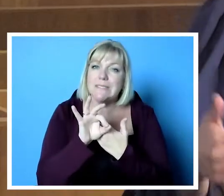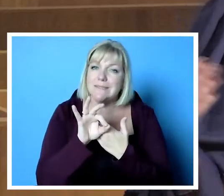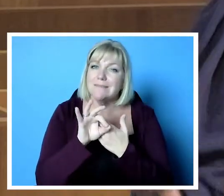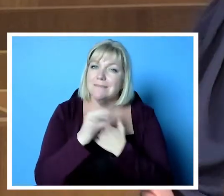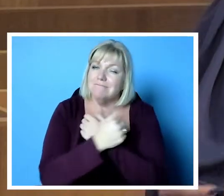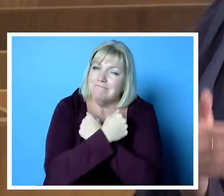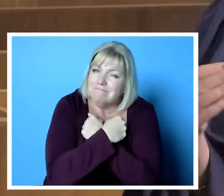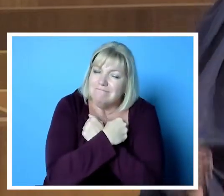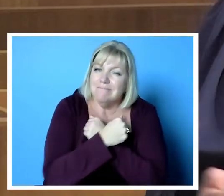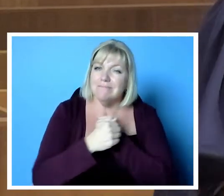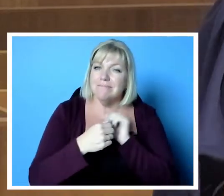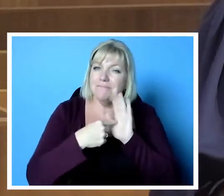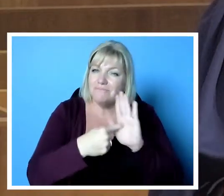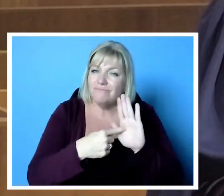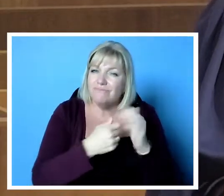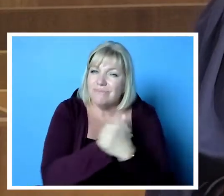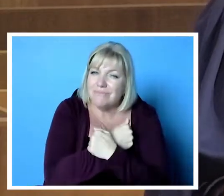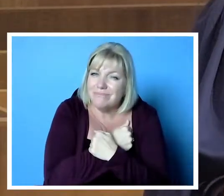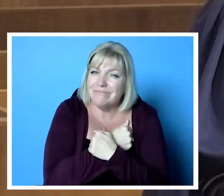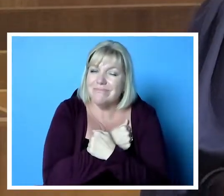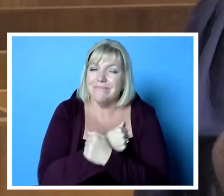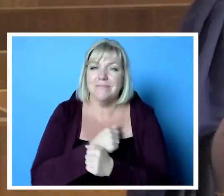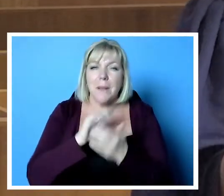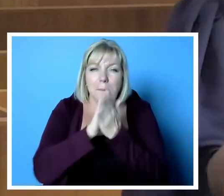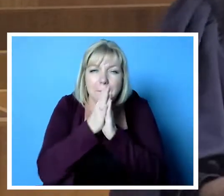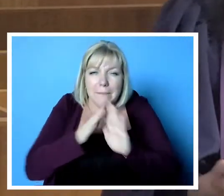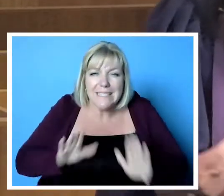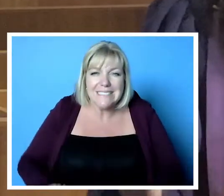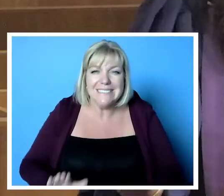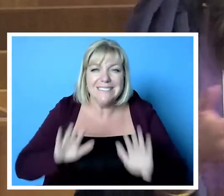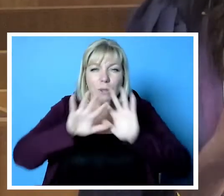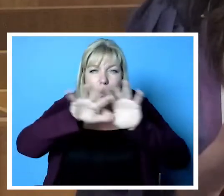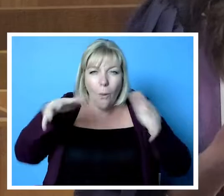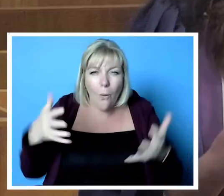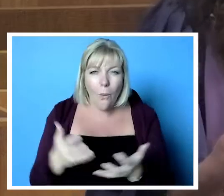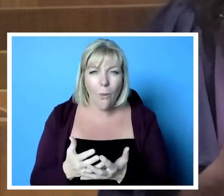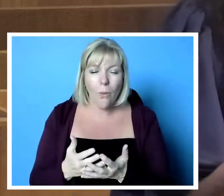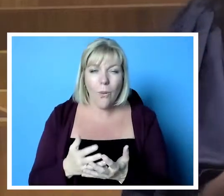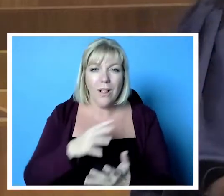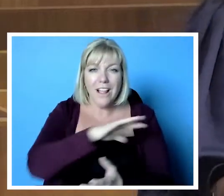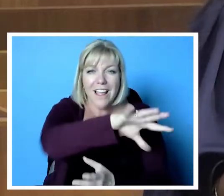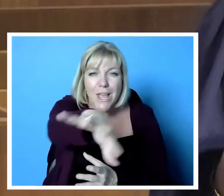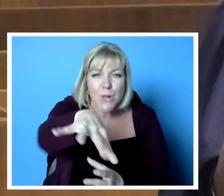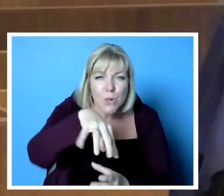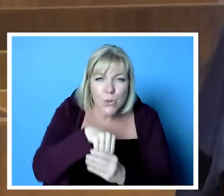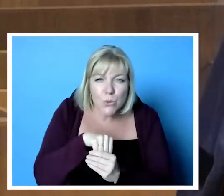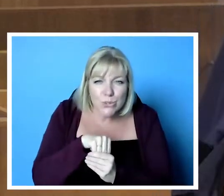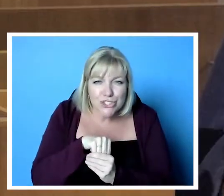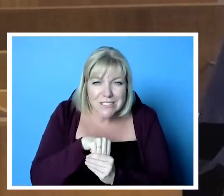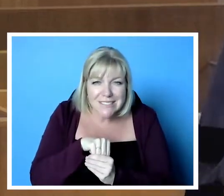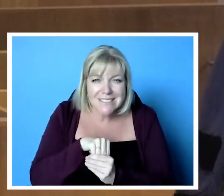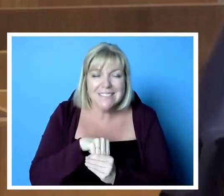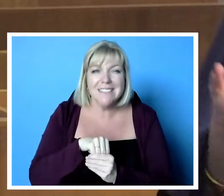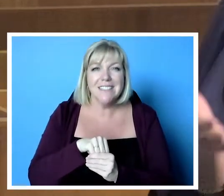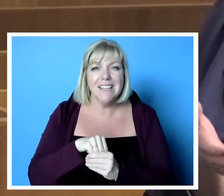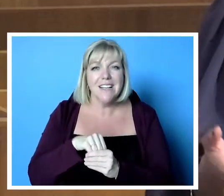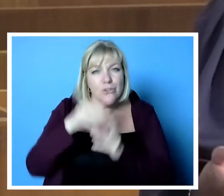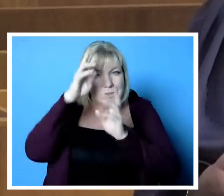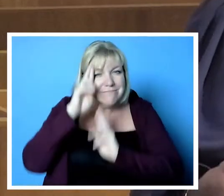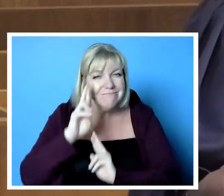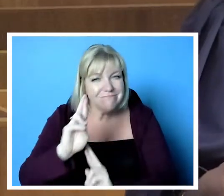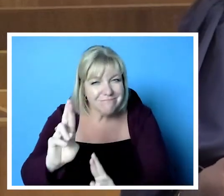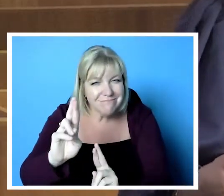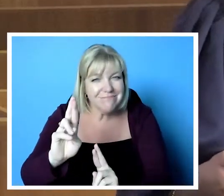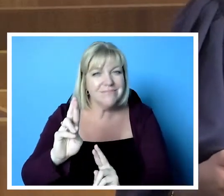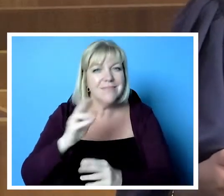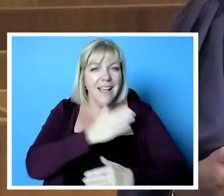have to choose peace and wholeness. We have to choose inclusion. We have to choose dignity and